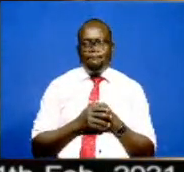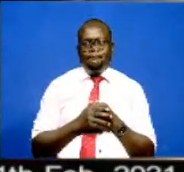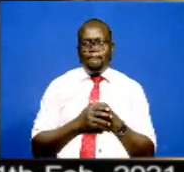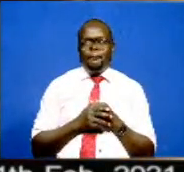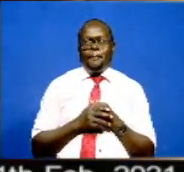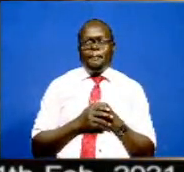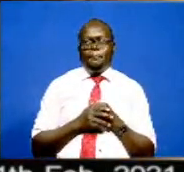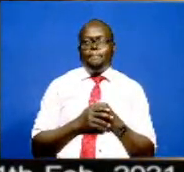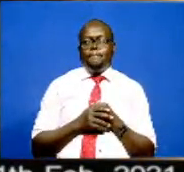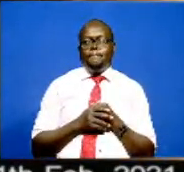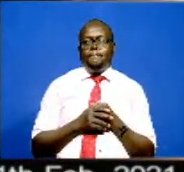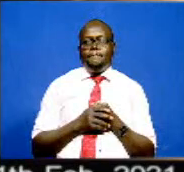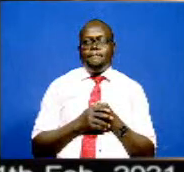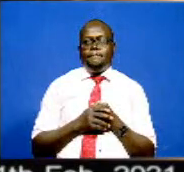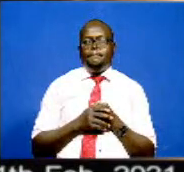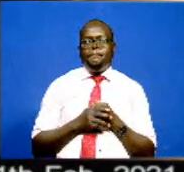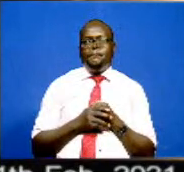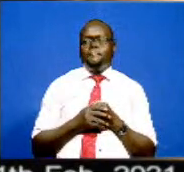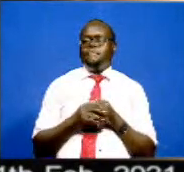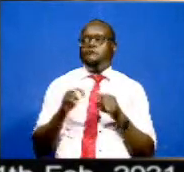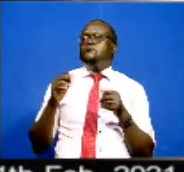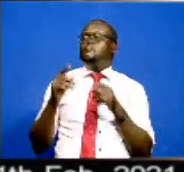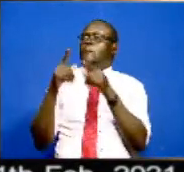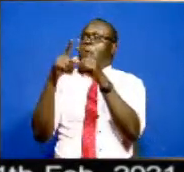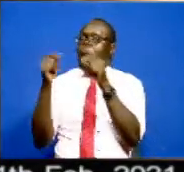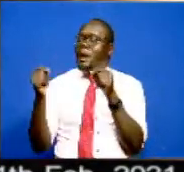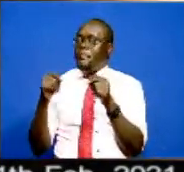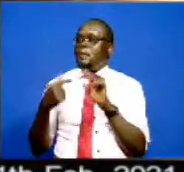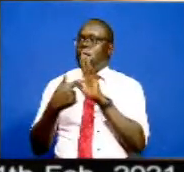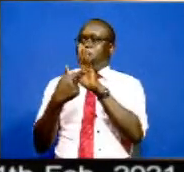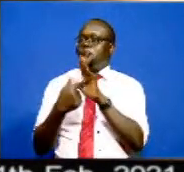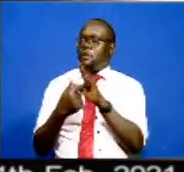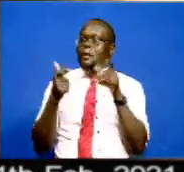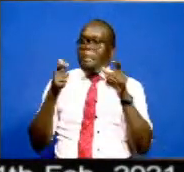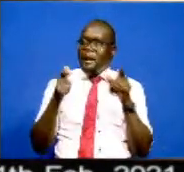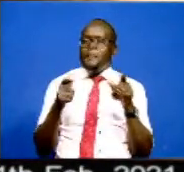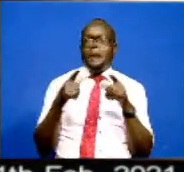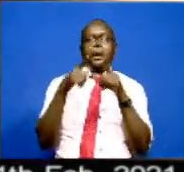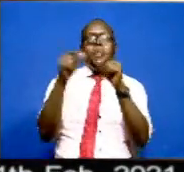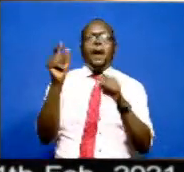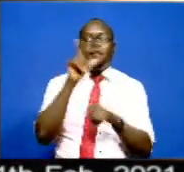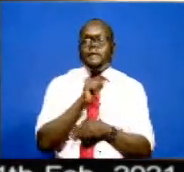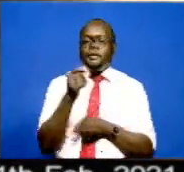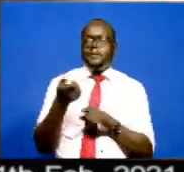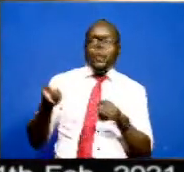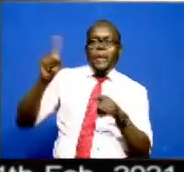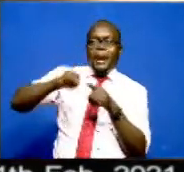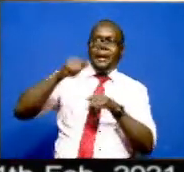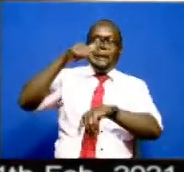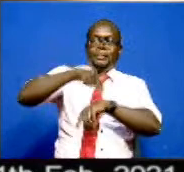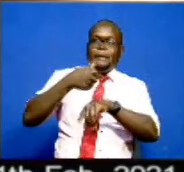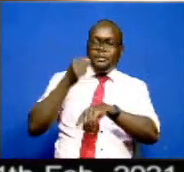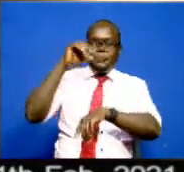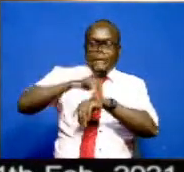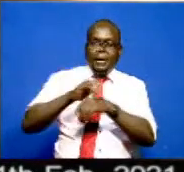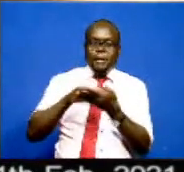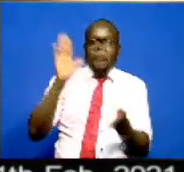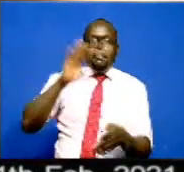the kind of insinuations we're making on our own selves, the media then says we extended time so we can get more